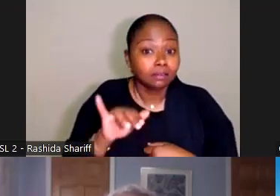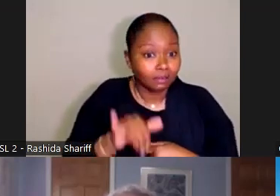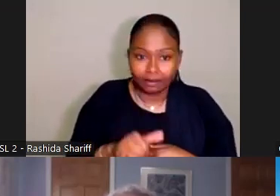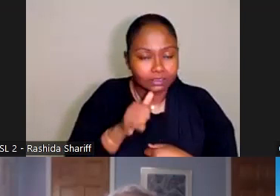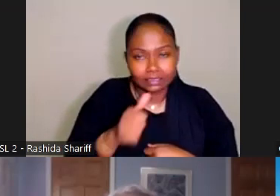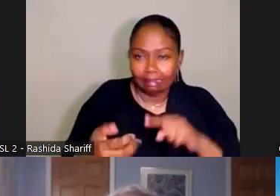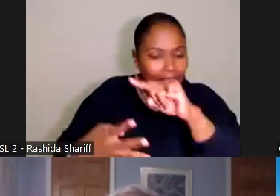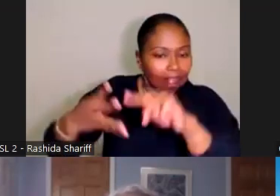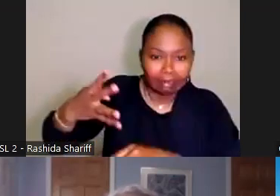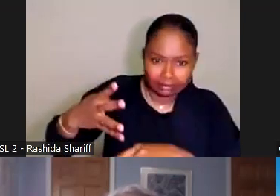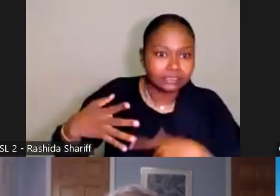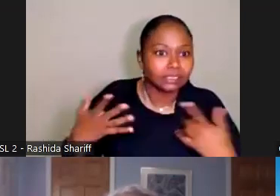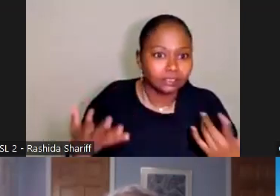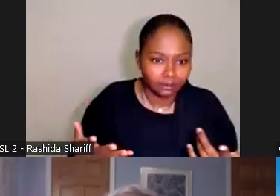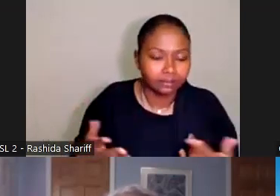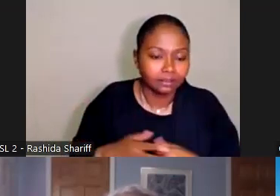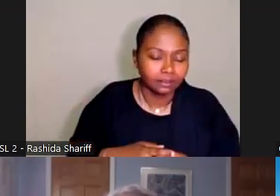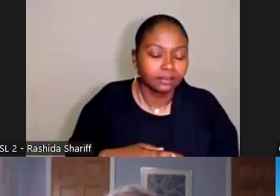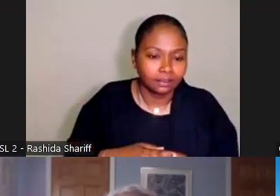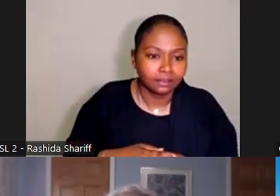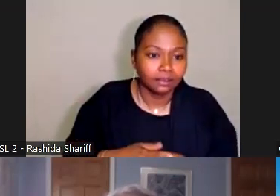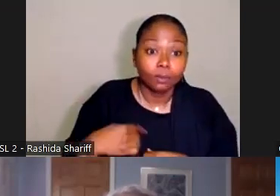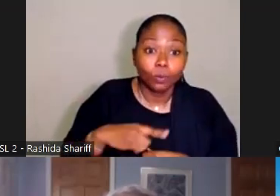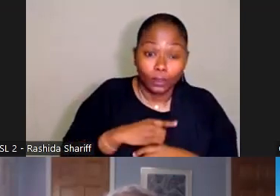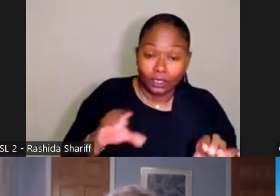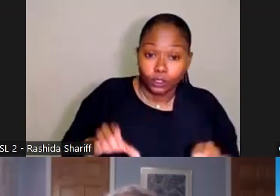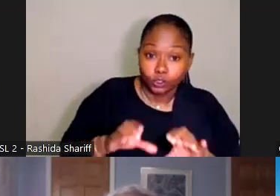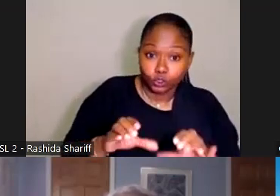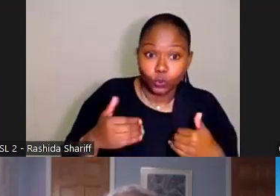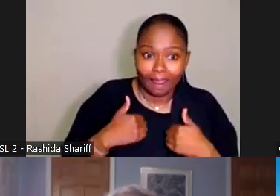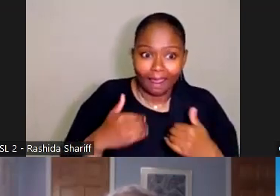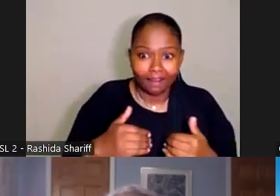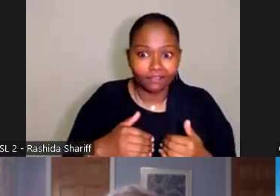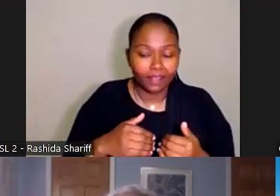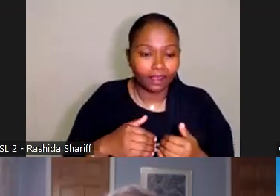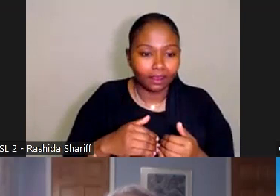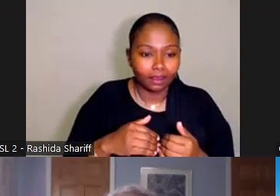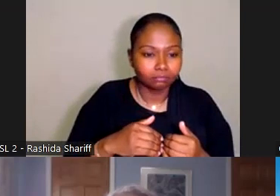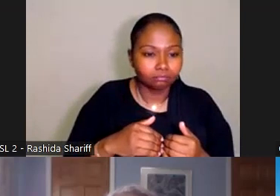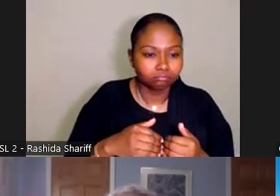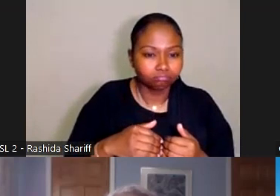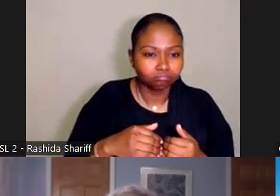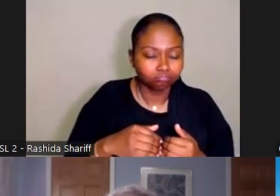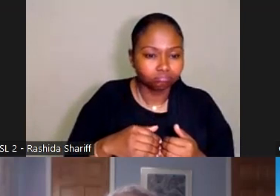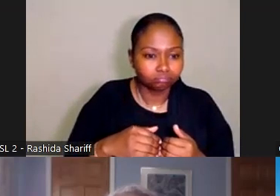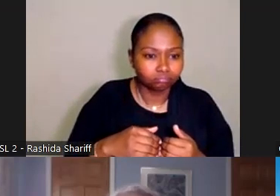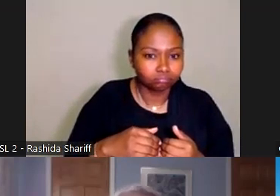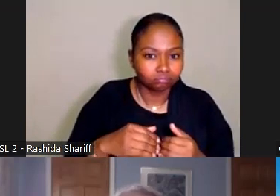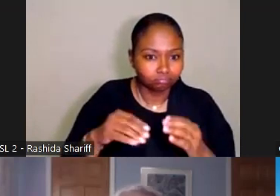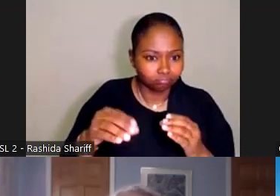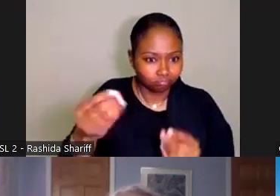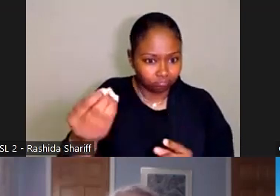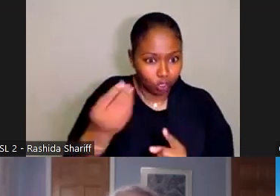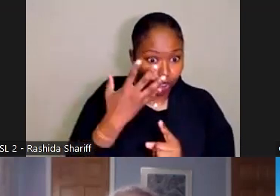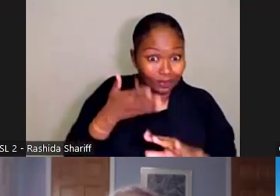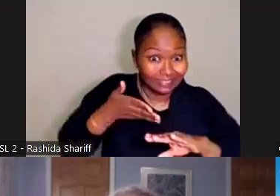of criteria in the statute. We do get a notice after the fact, so we do know what the outcome of the